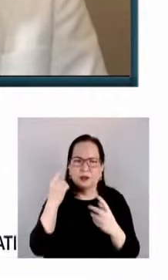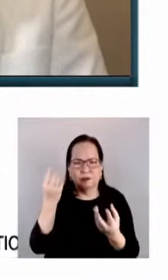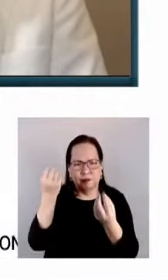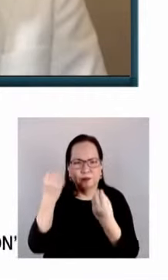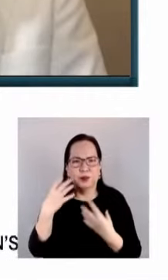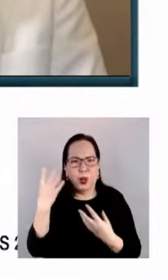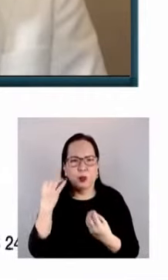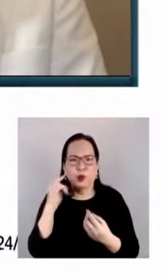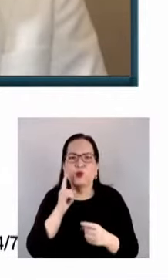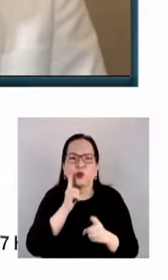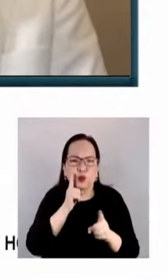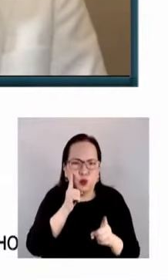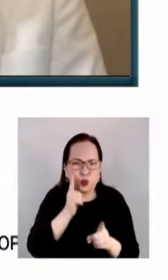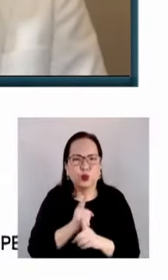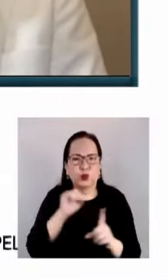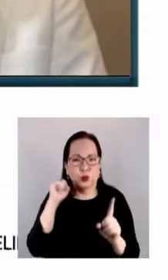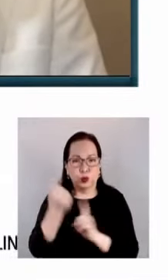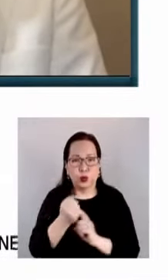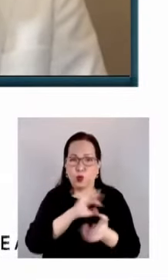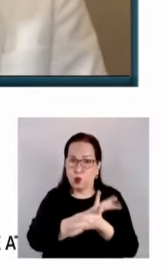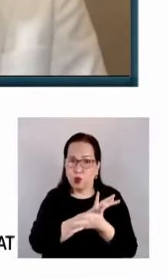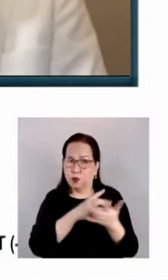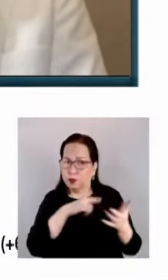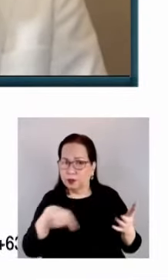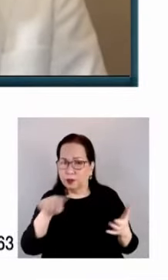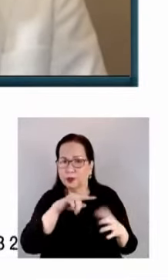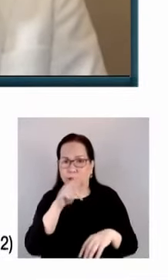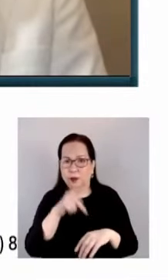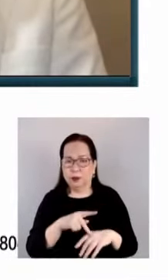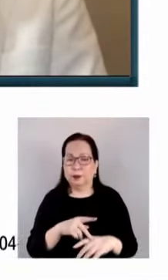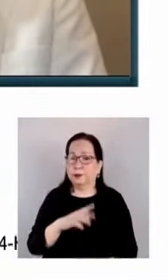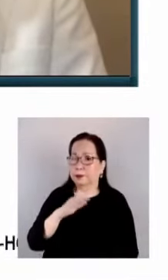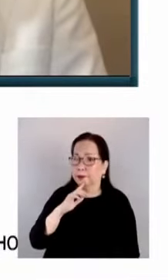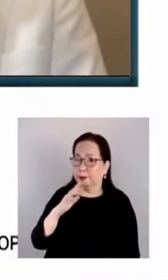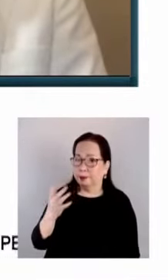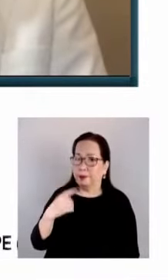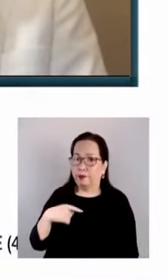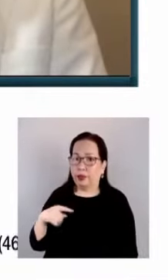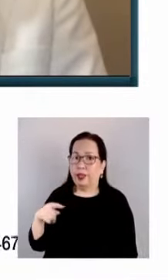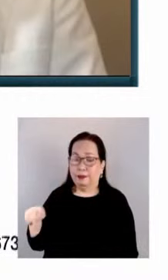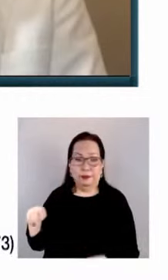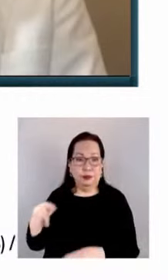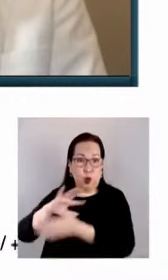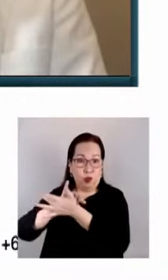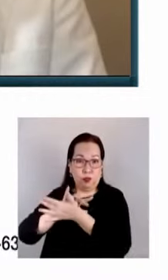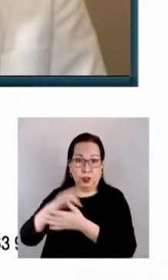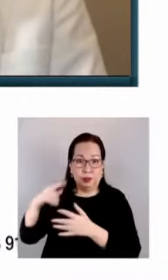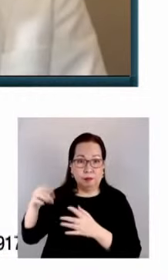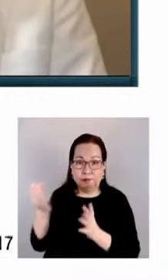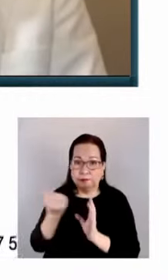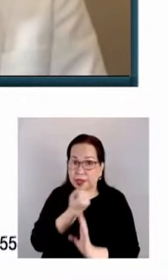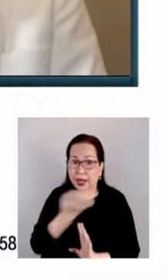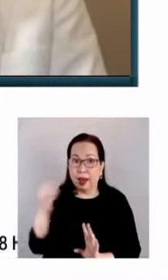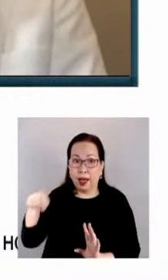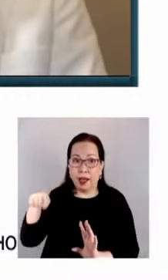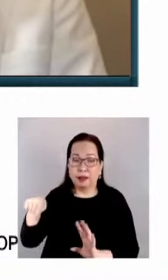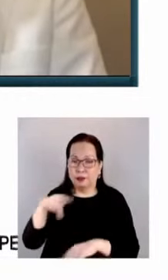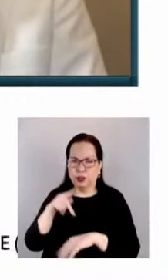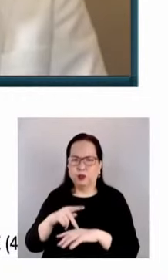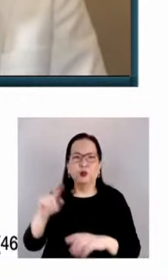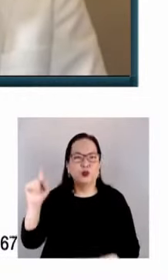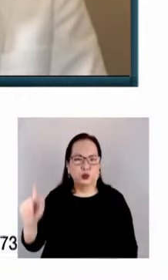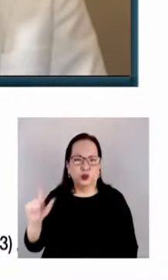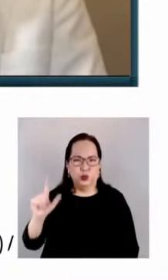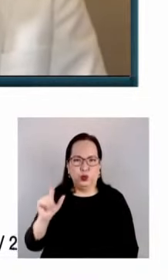Salante? Well, the COVID-19 cases are really low at this point in time. The healthcare